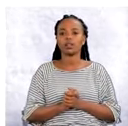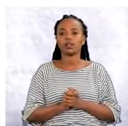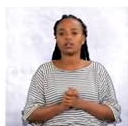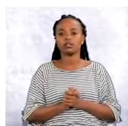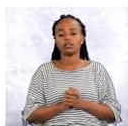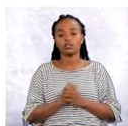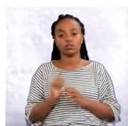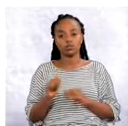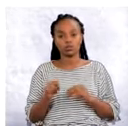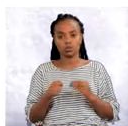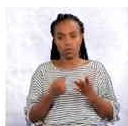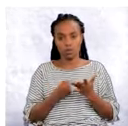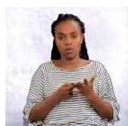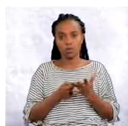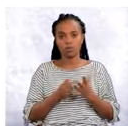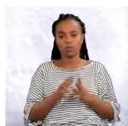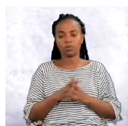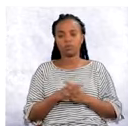So